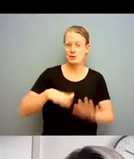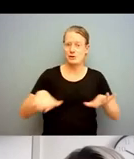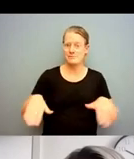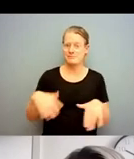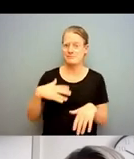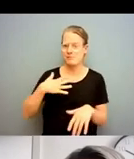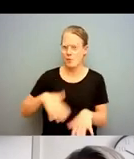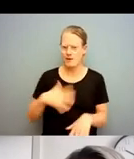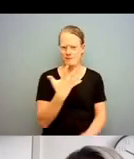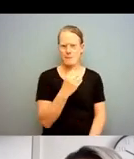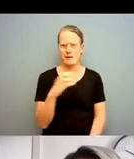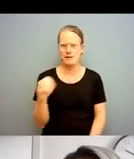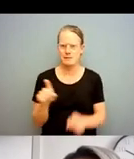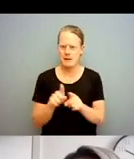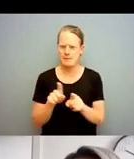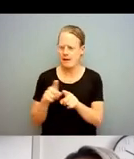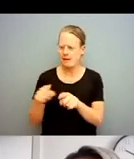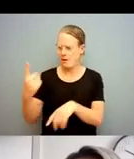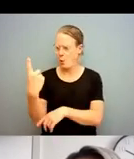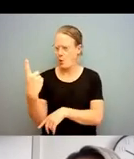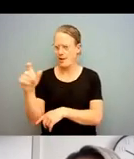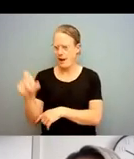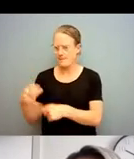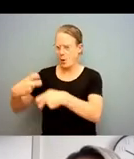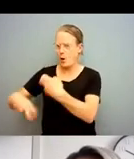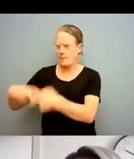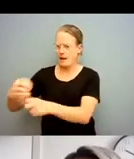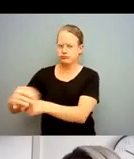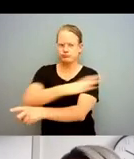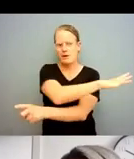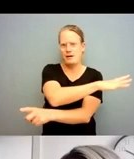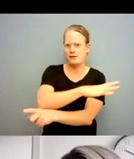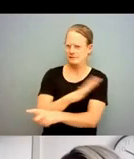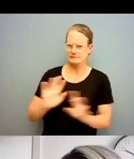thoughts. So the young woman had no